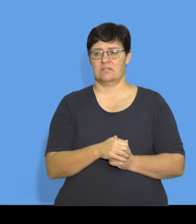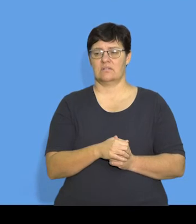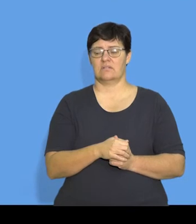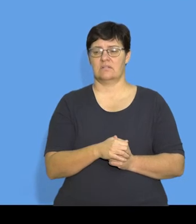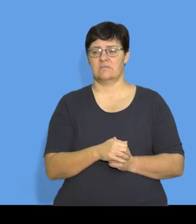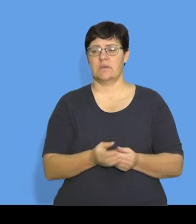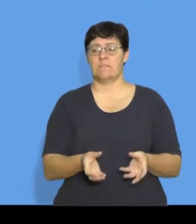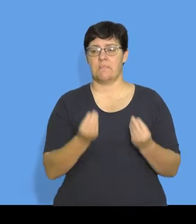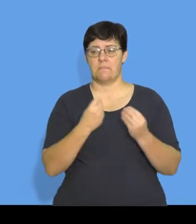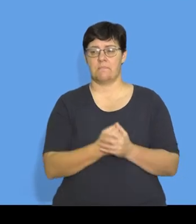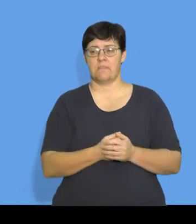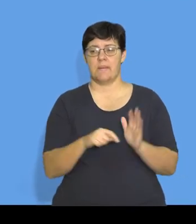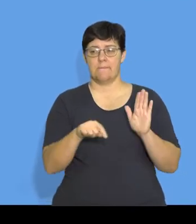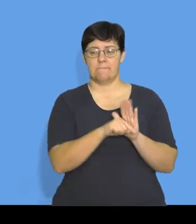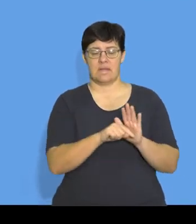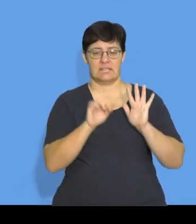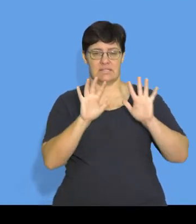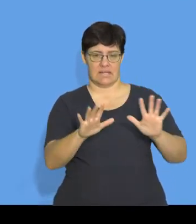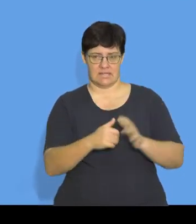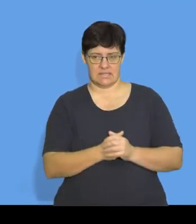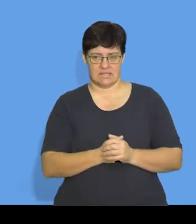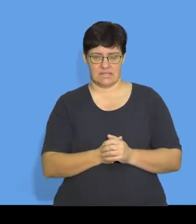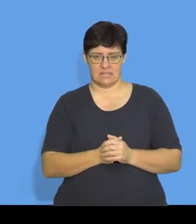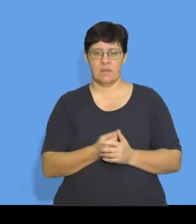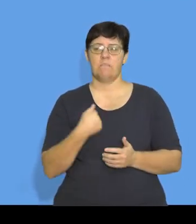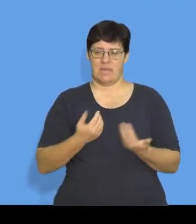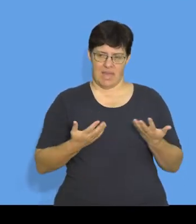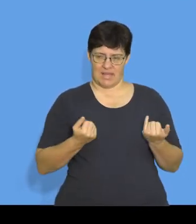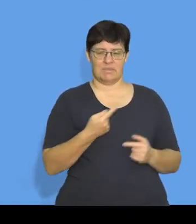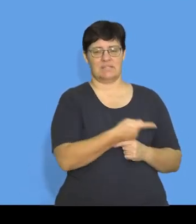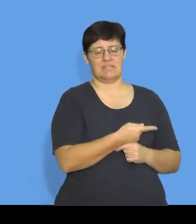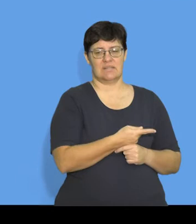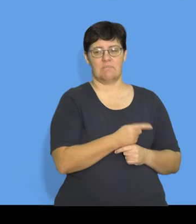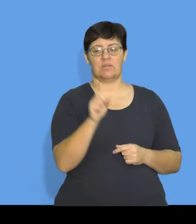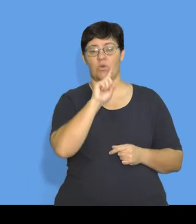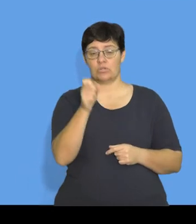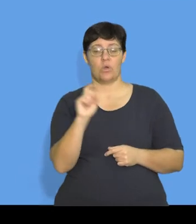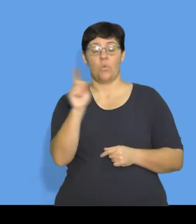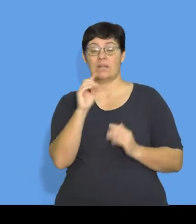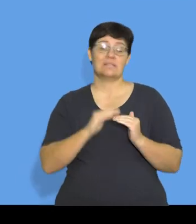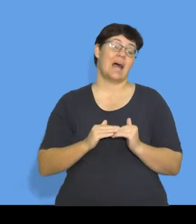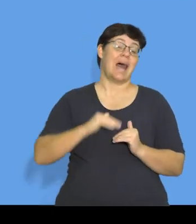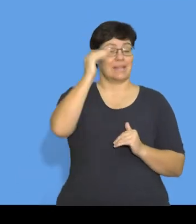get minus 10, which is what I expected, but the question was, what is the height of the building?